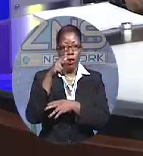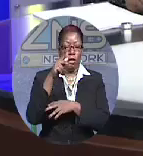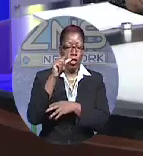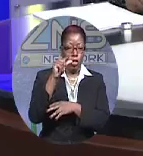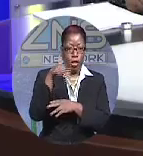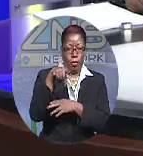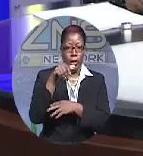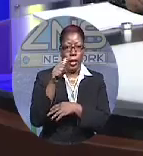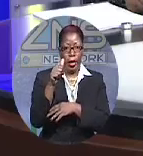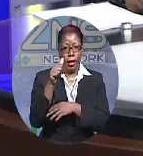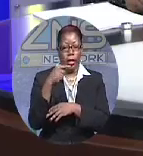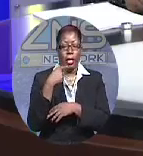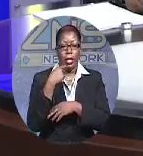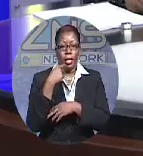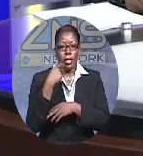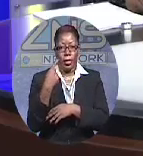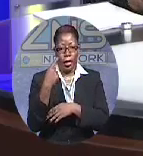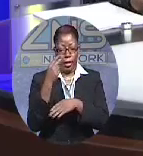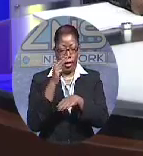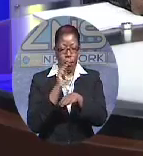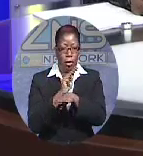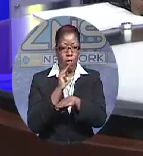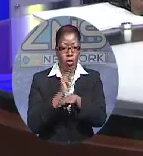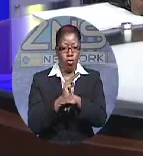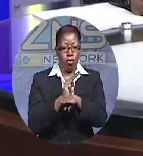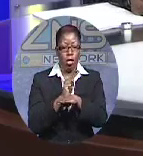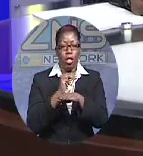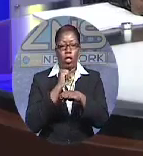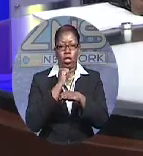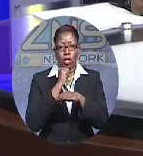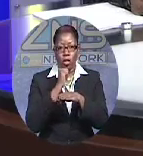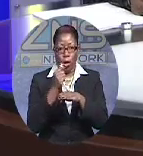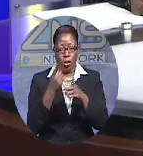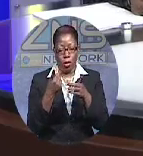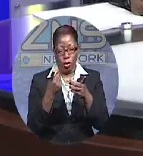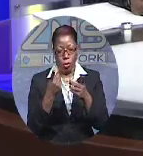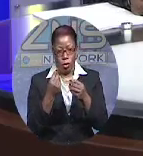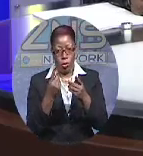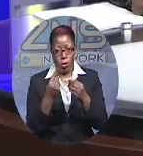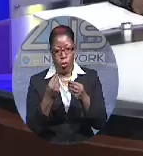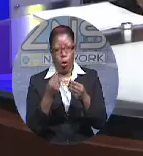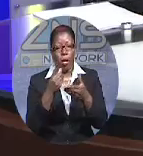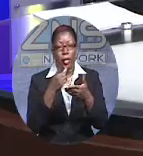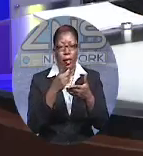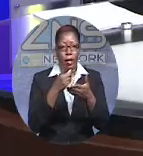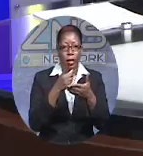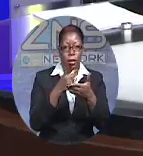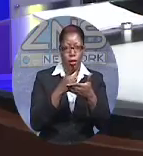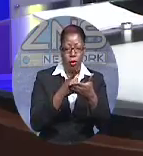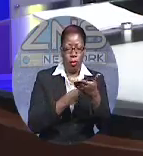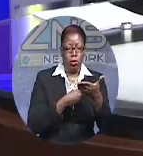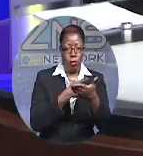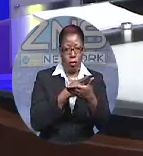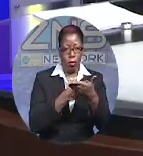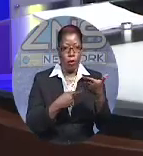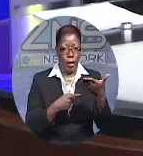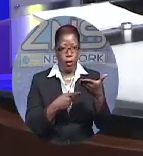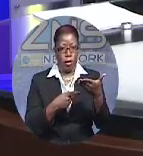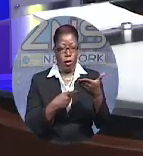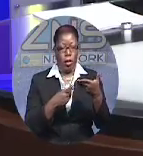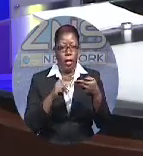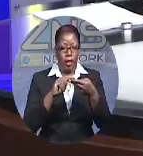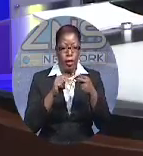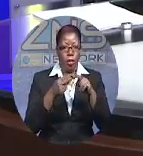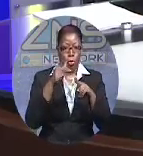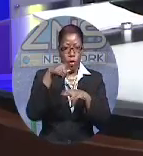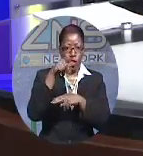ministry says it has discontinued that practice. Now, in the BJC examinations, there were 8,728 students